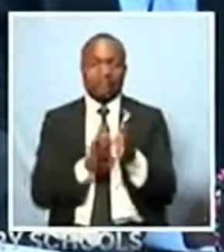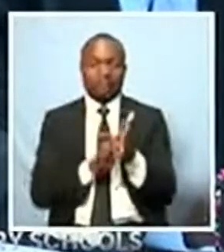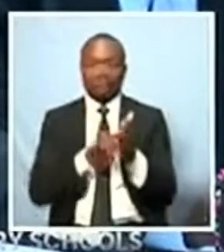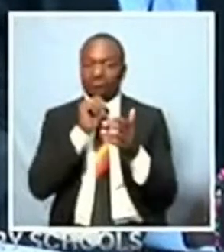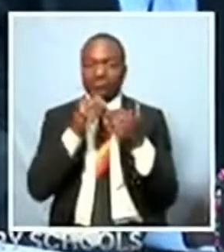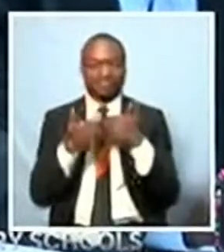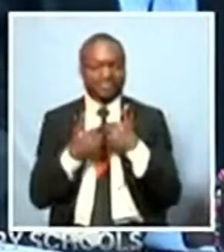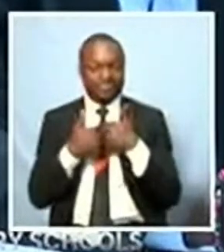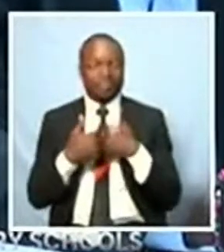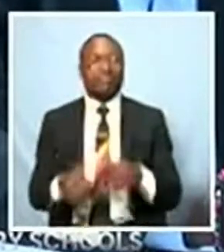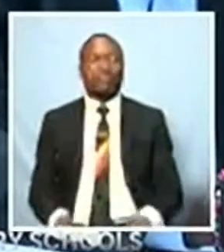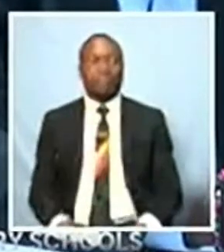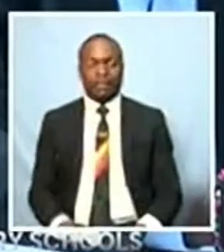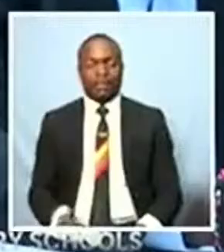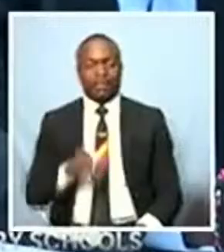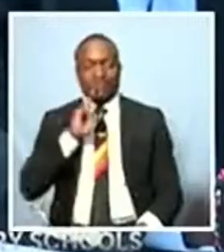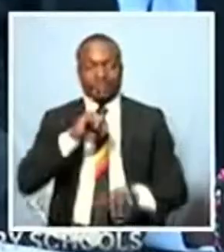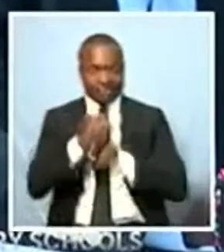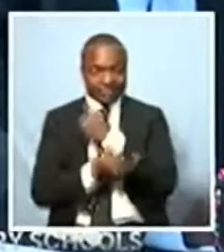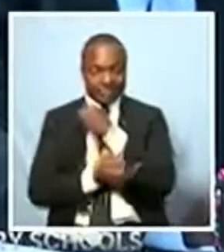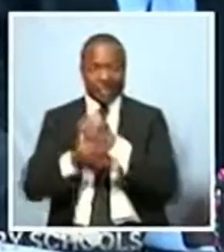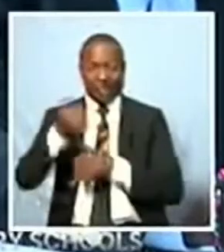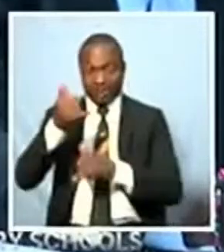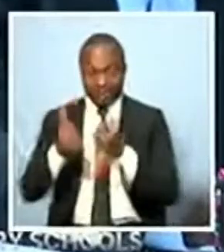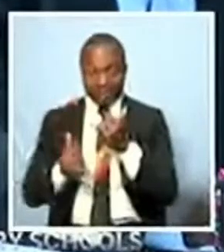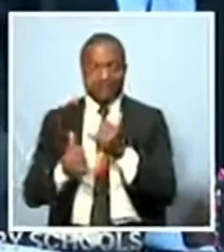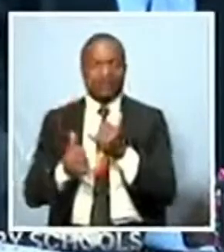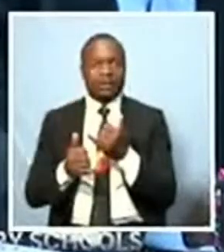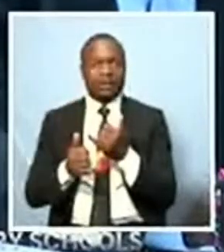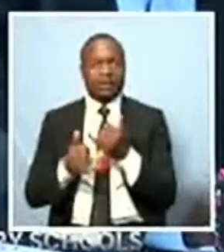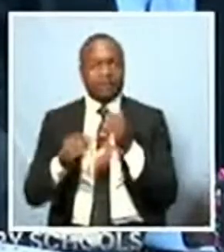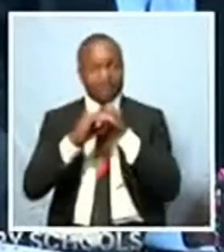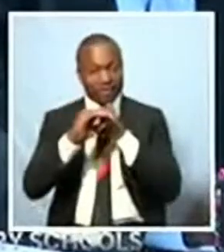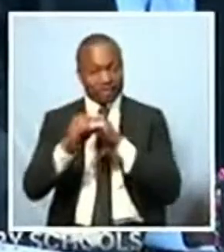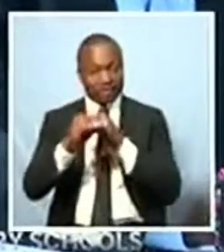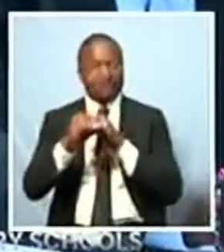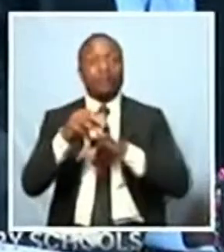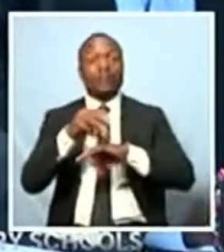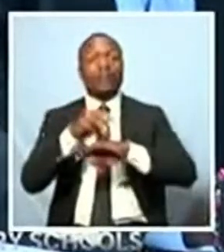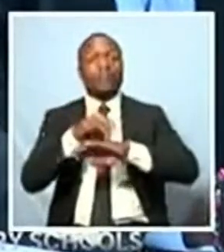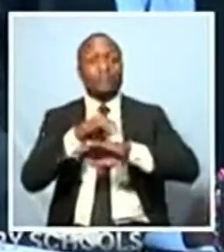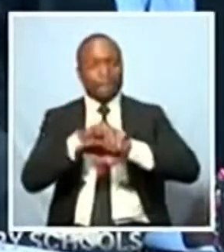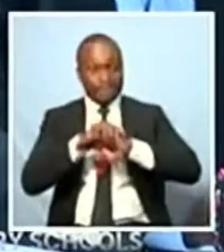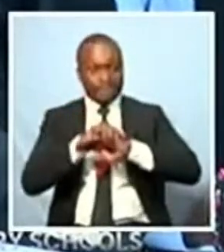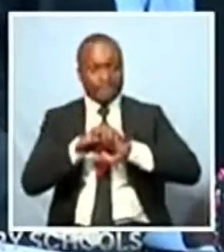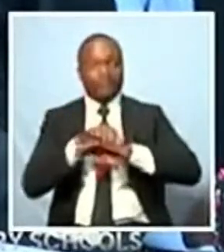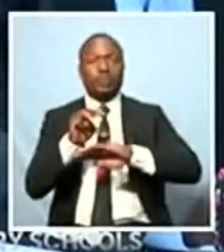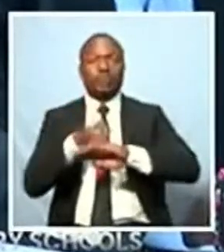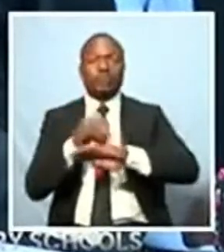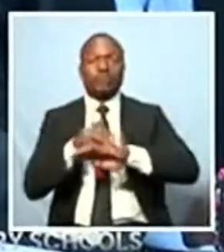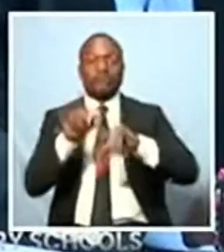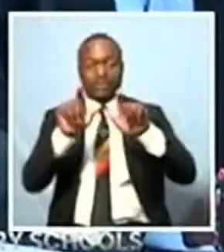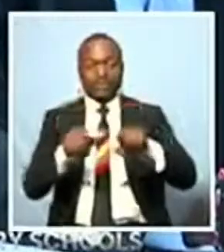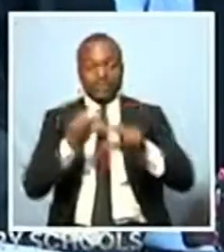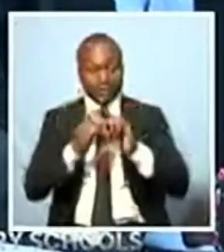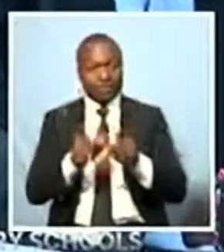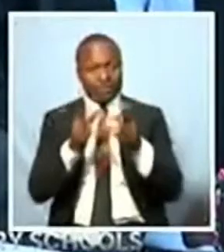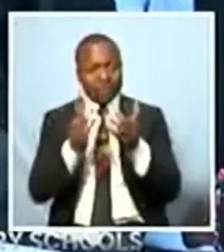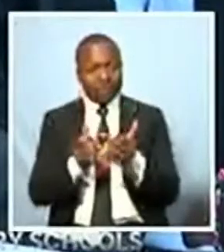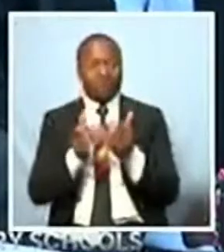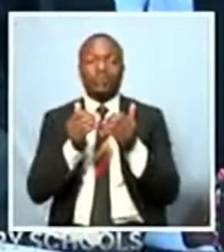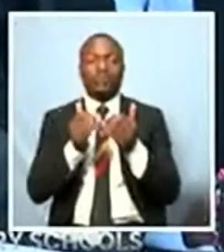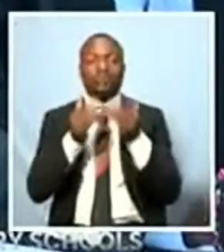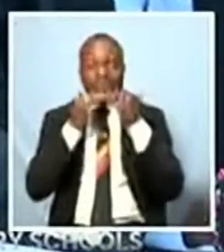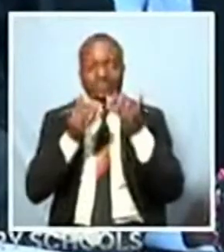not have. And in conclusion, we are saying that the level of literacy and numeracy are relatively low, but we want to